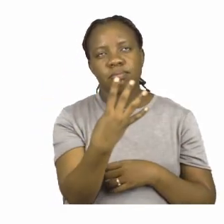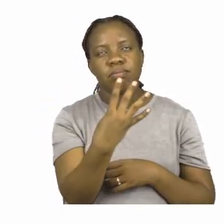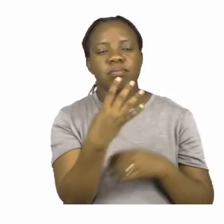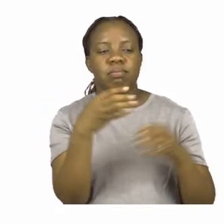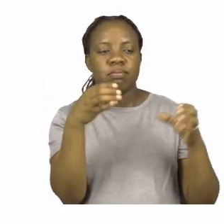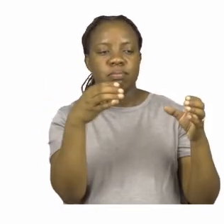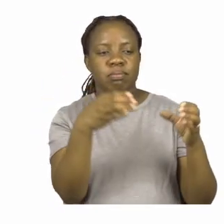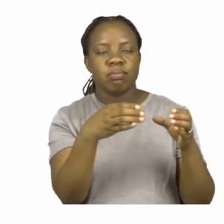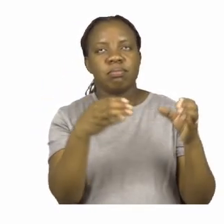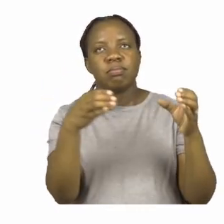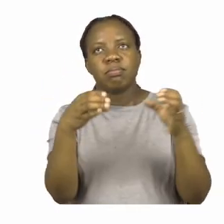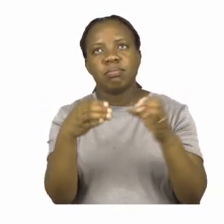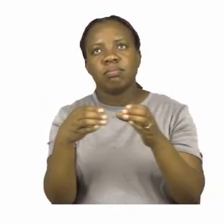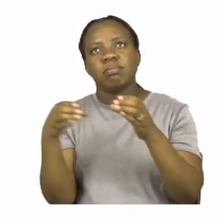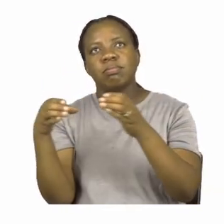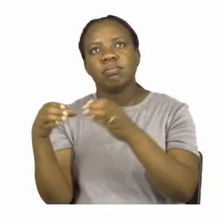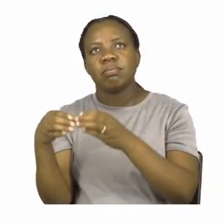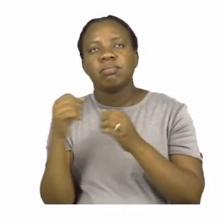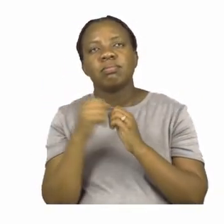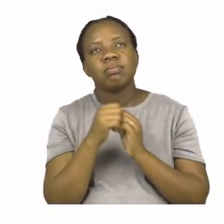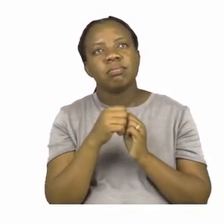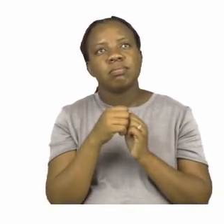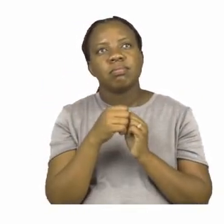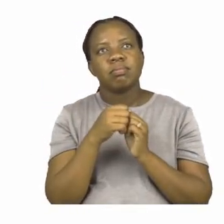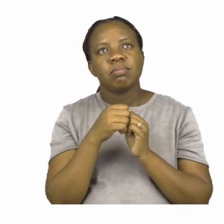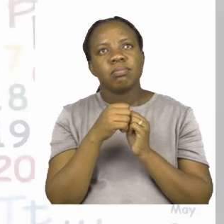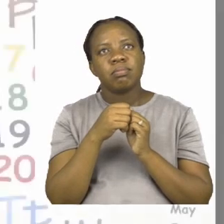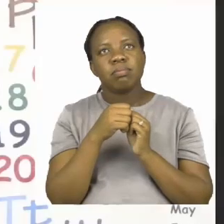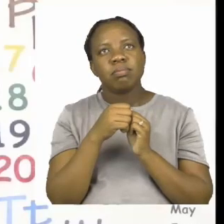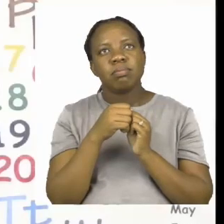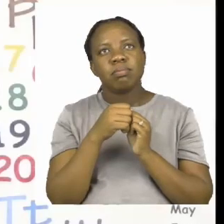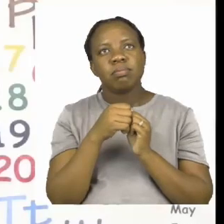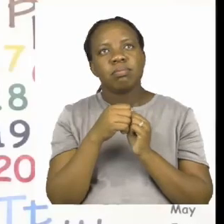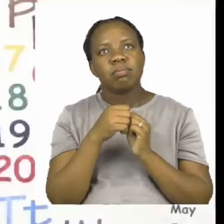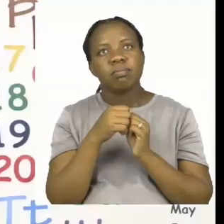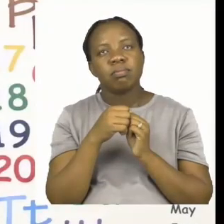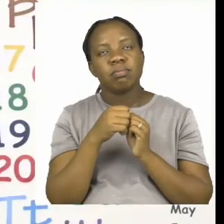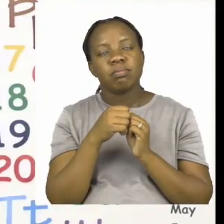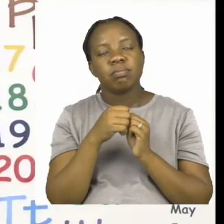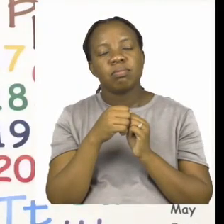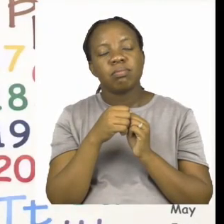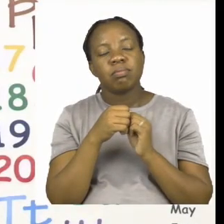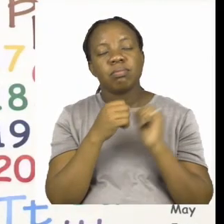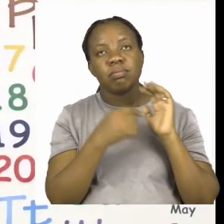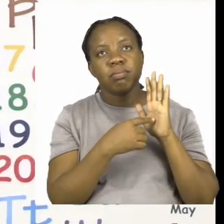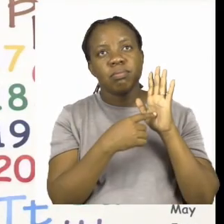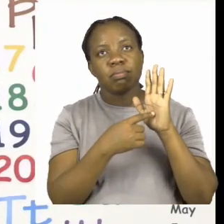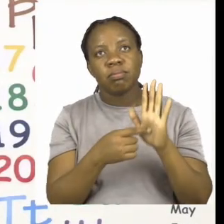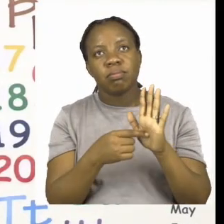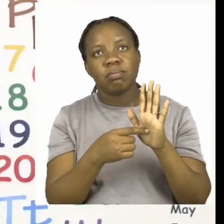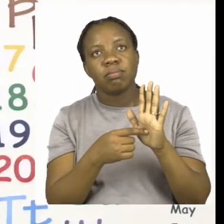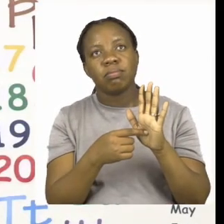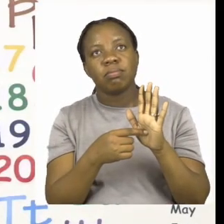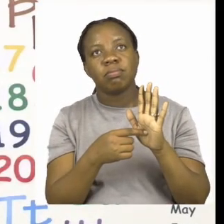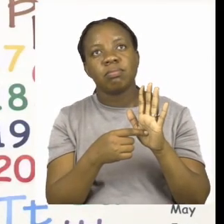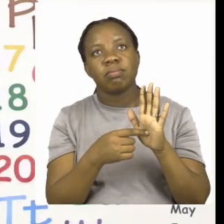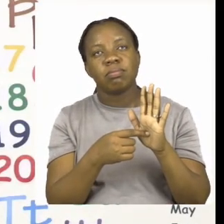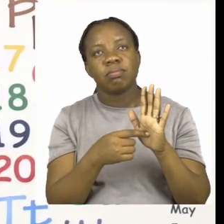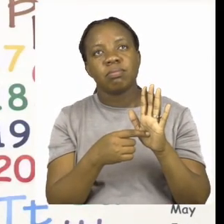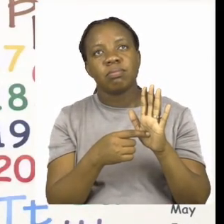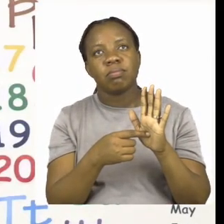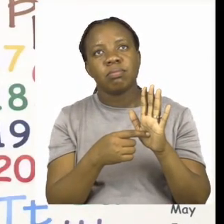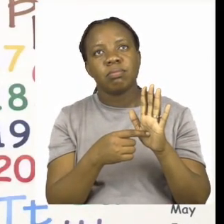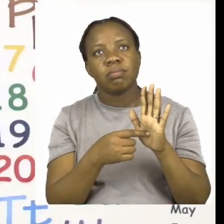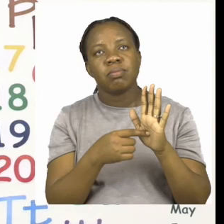on the board, I have some markers that I want us to group in groups